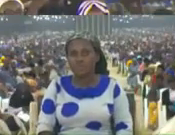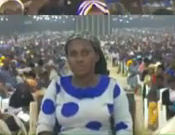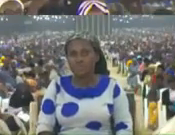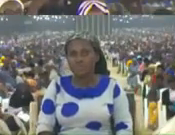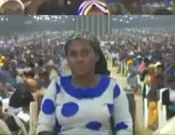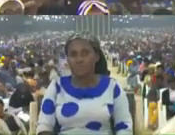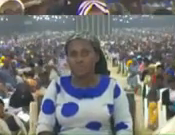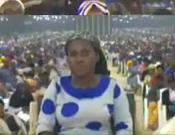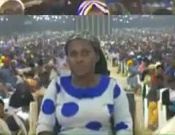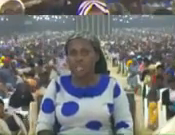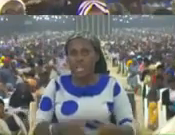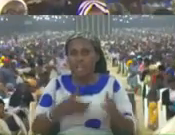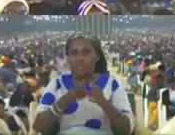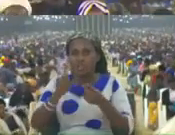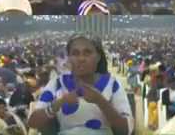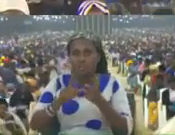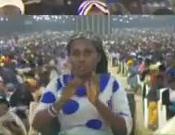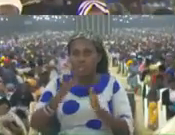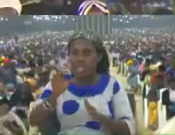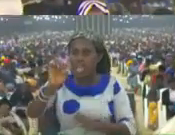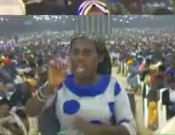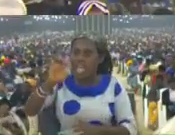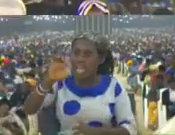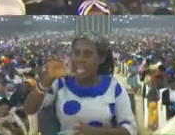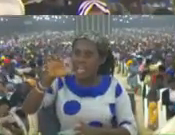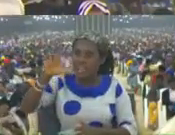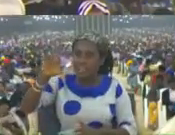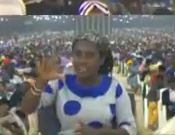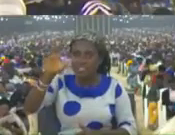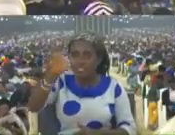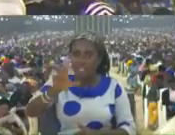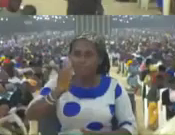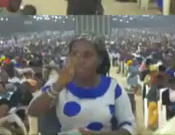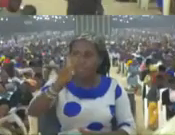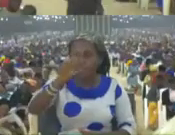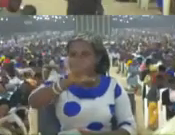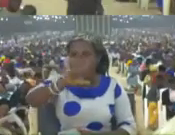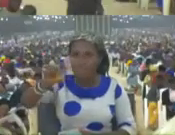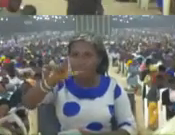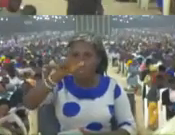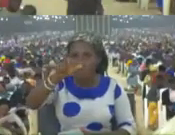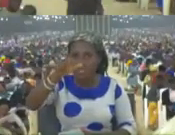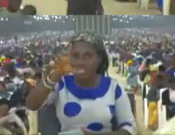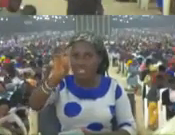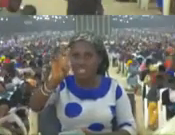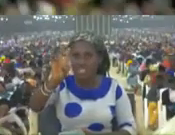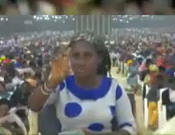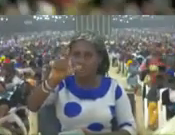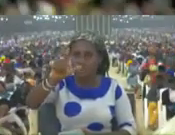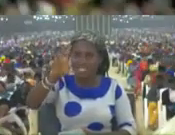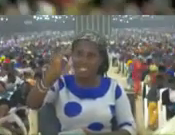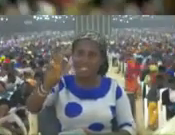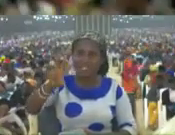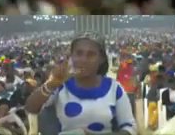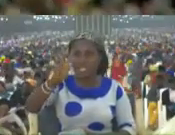According to Ecclesiastes chapter 2, verse 26, Ecclesiastes chapter 2, verse 26.